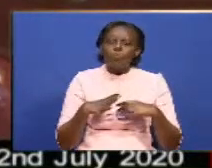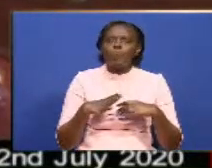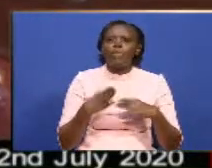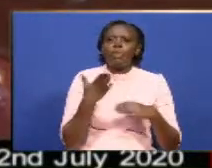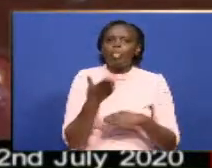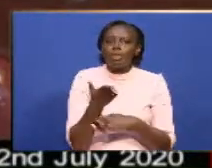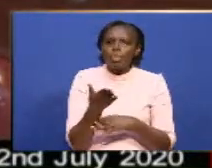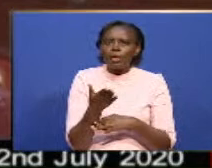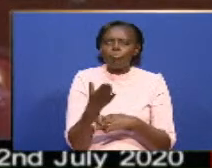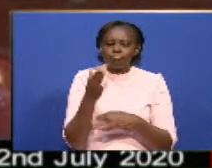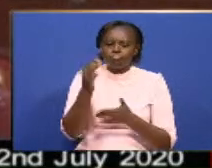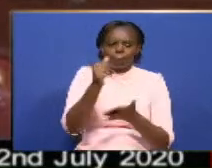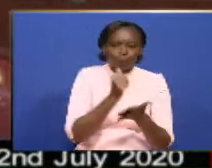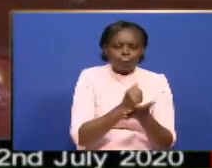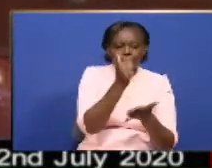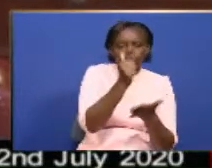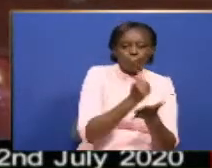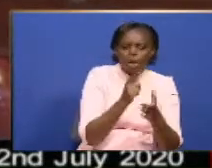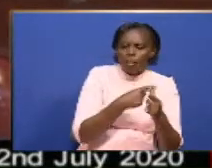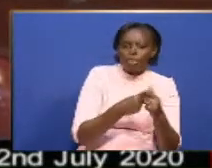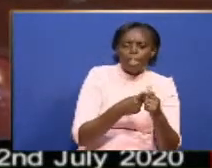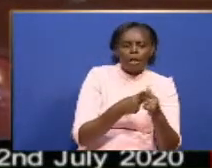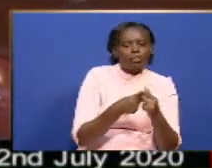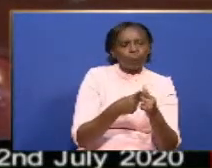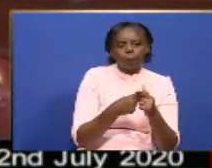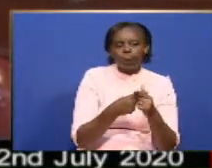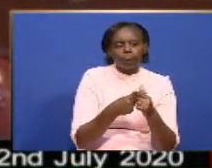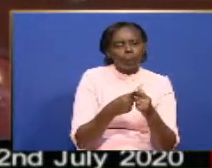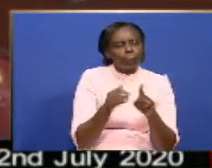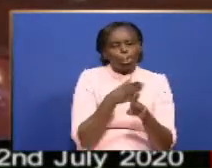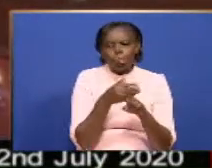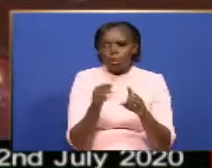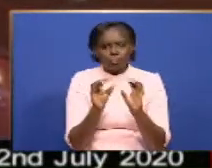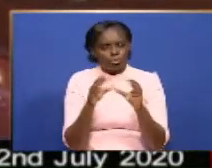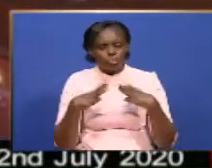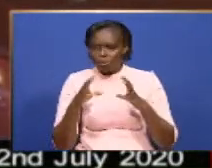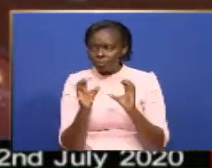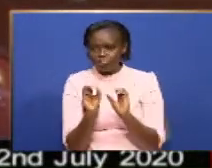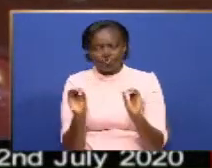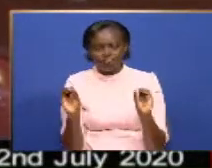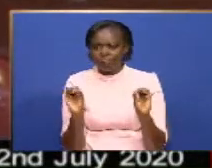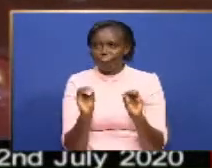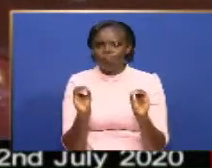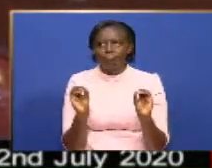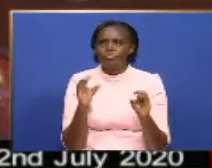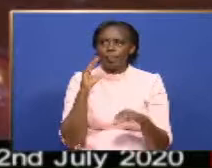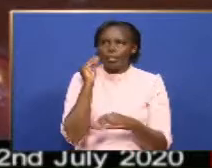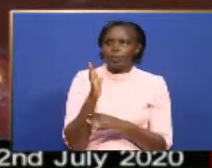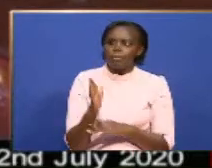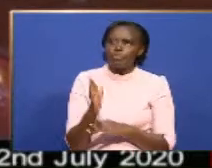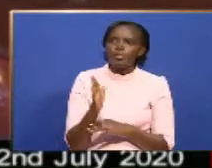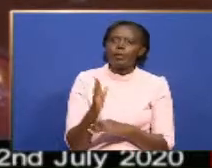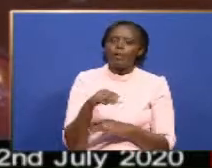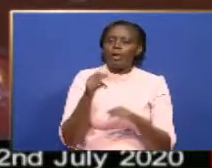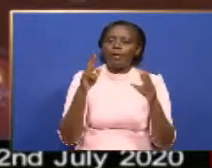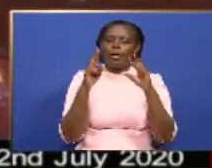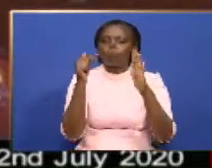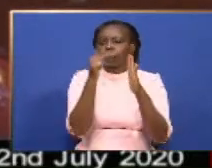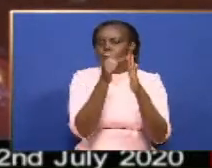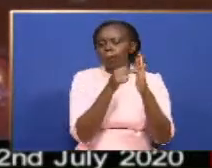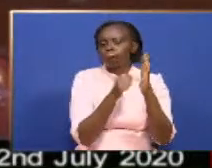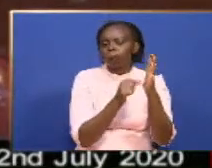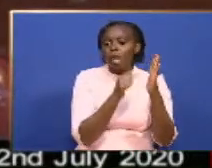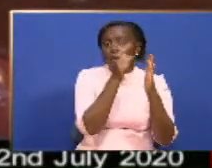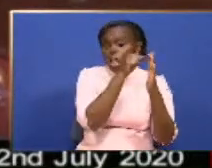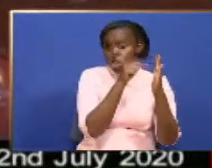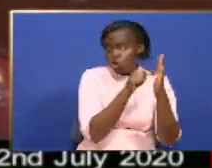hired, and then you go and co-opt. Madam Speaker, the other issue for me, I